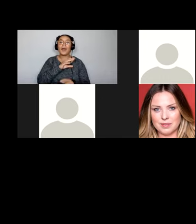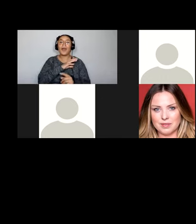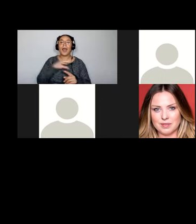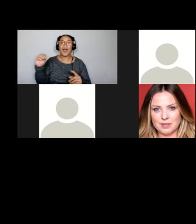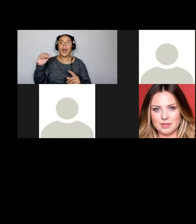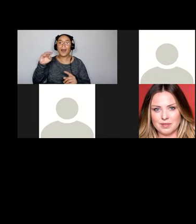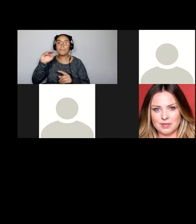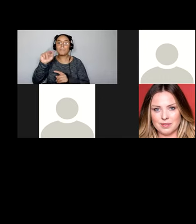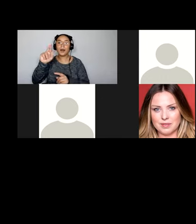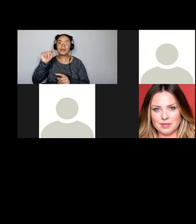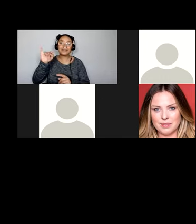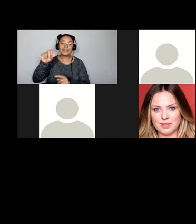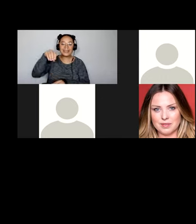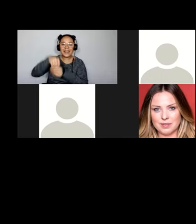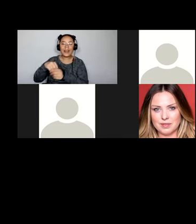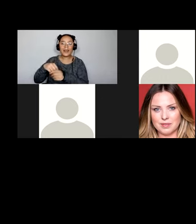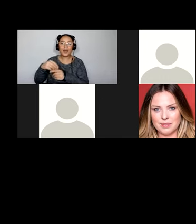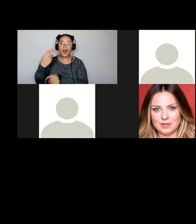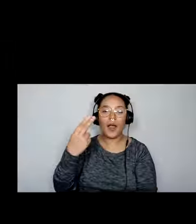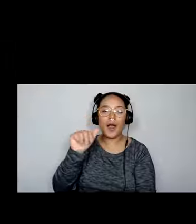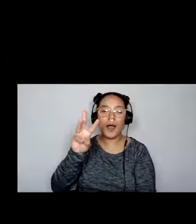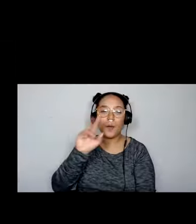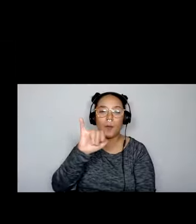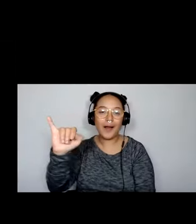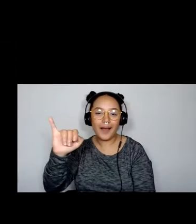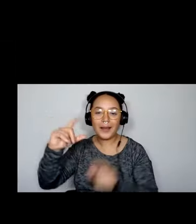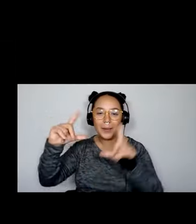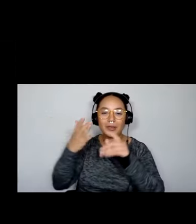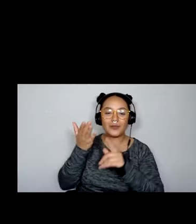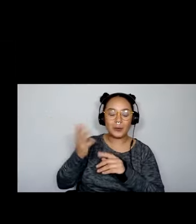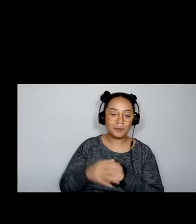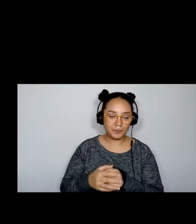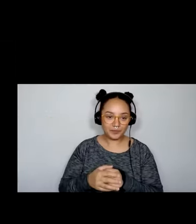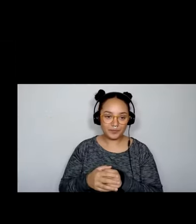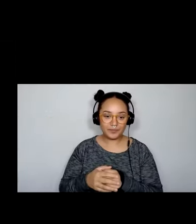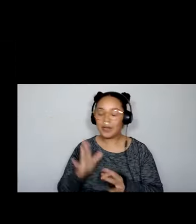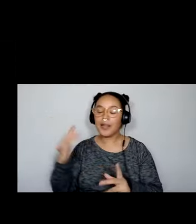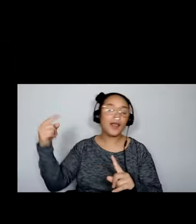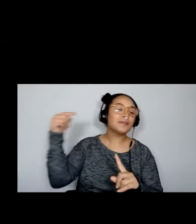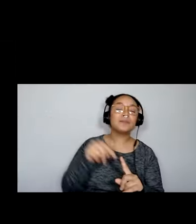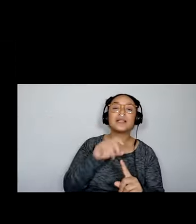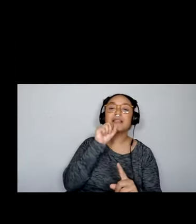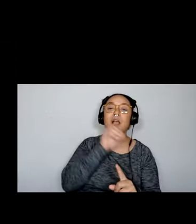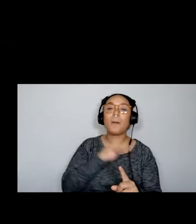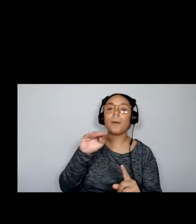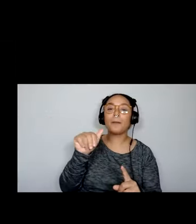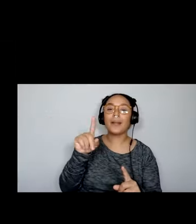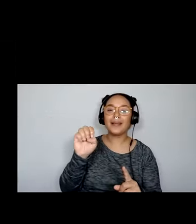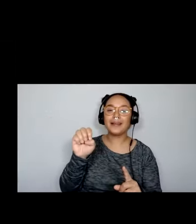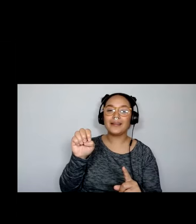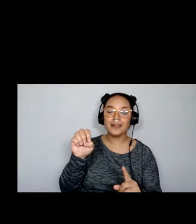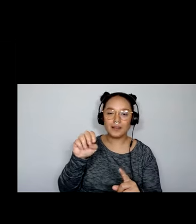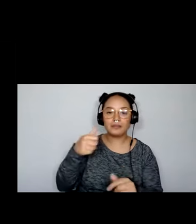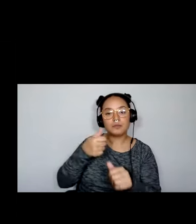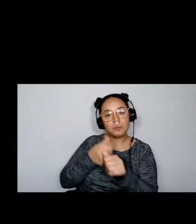Hawaii that was taken there. So, uh, I just jumped back into Scarborough Made. Um, as you heard, Scarborough Made is a social